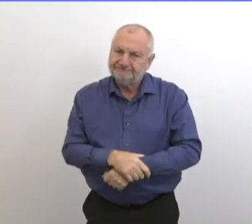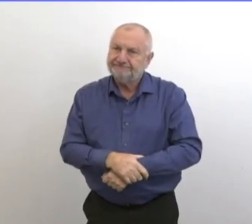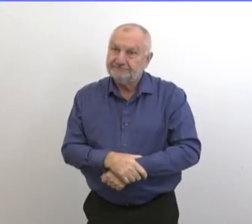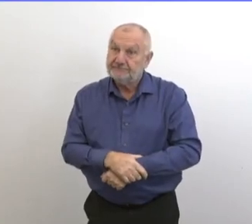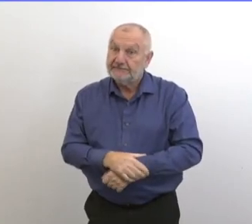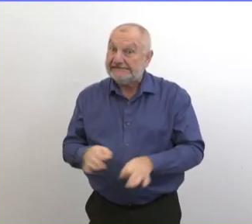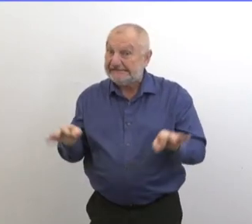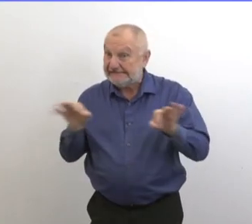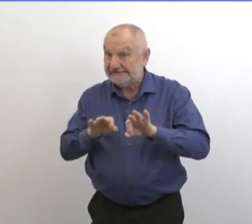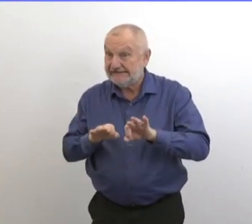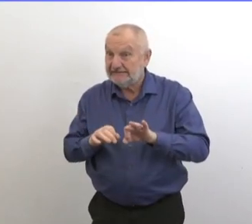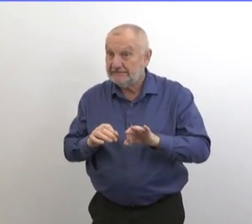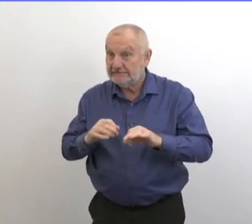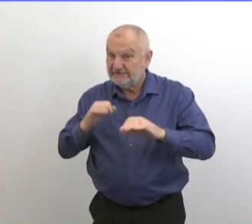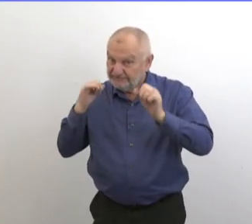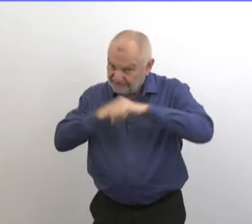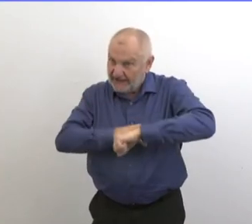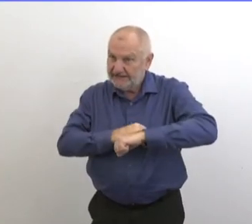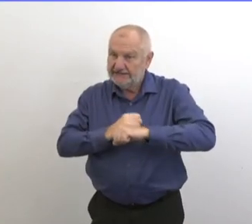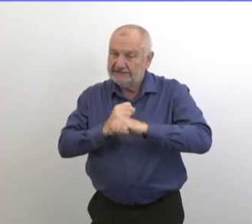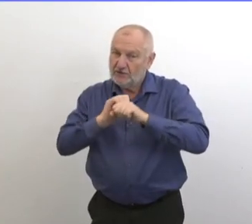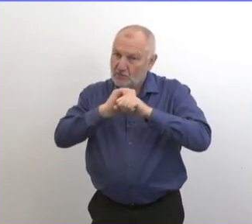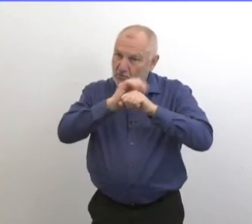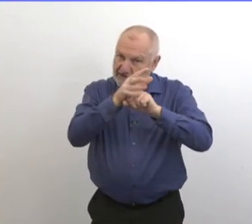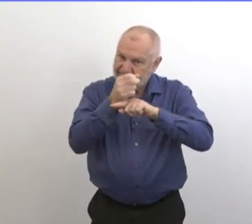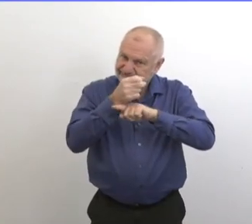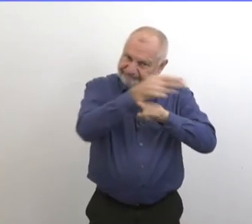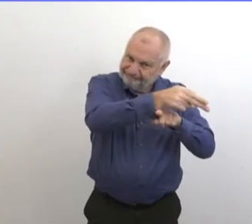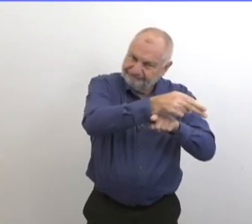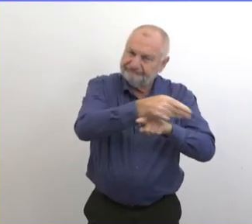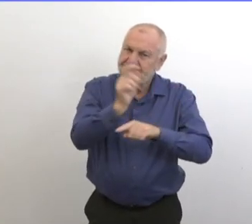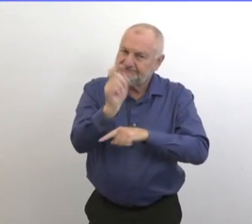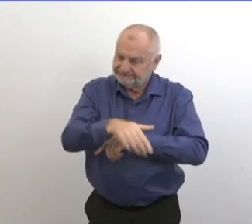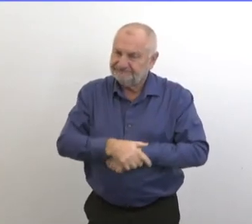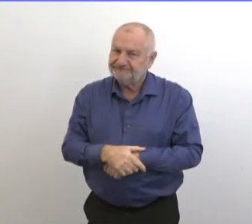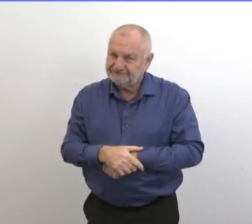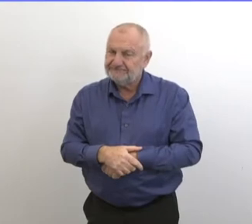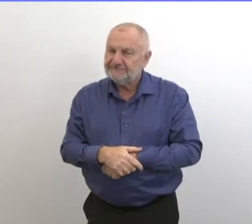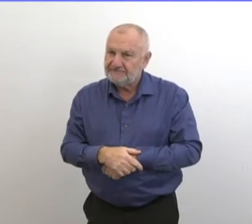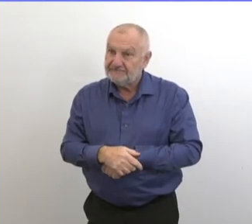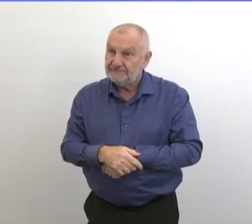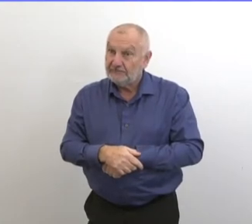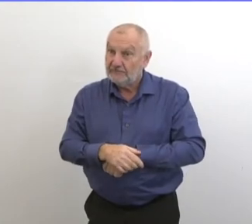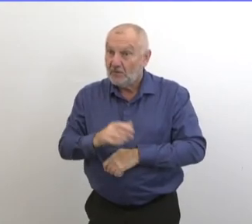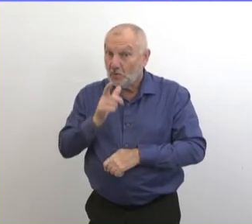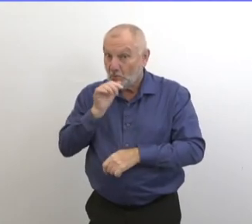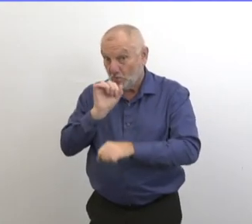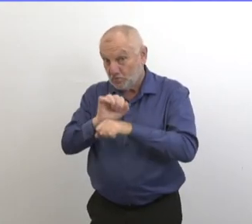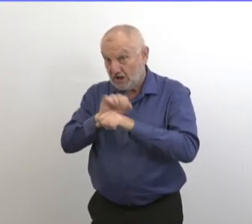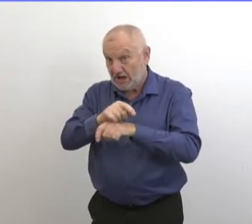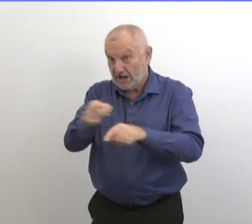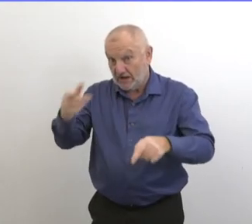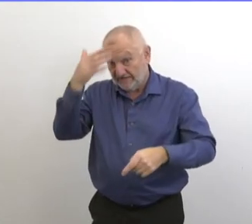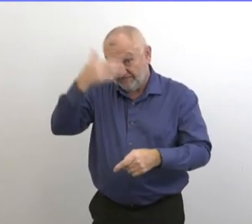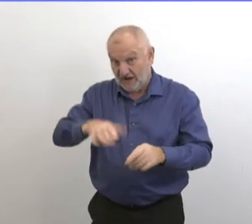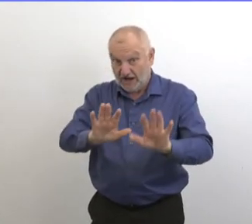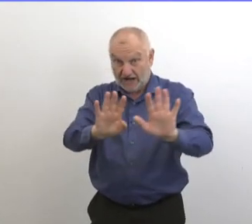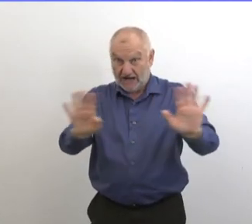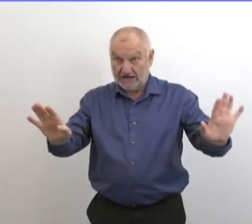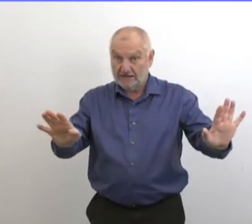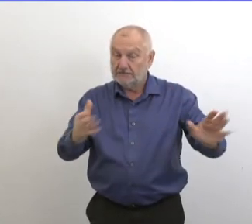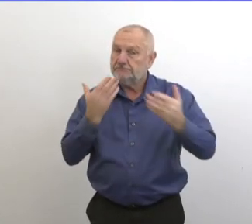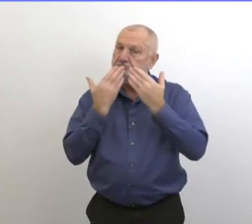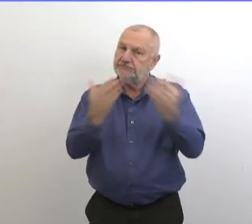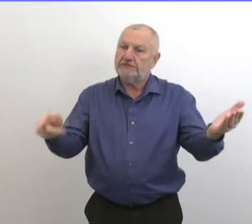a very special thank you to all of our frontline workers, and thank you to all Manitobans for